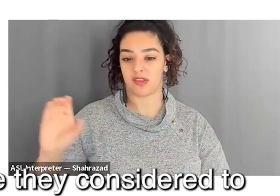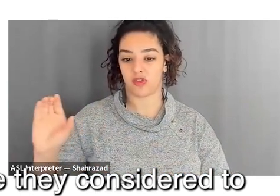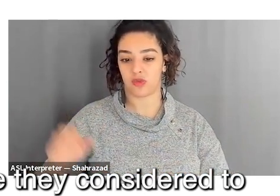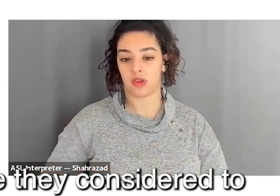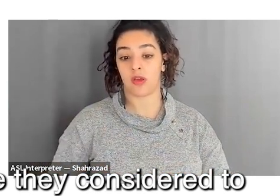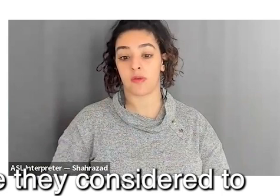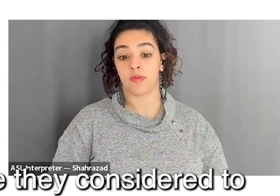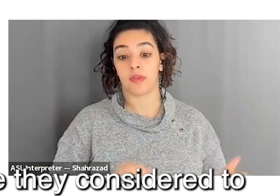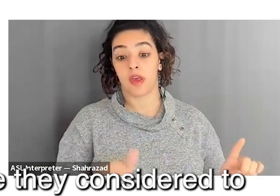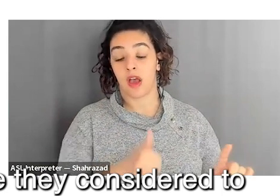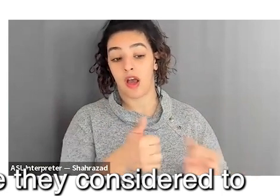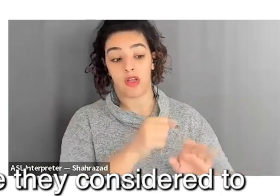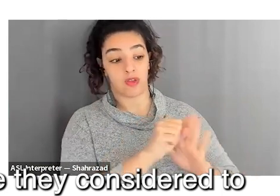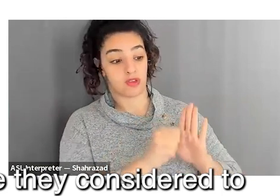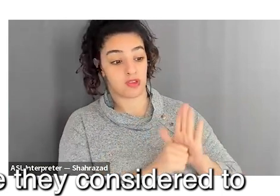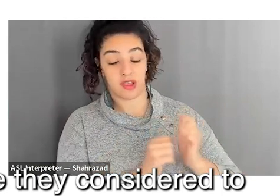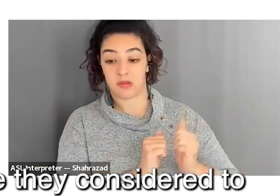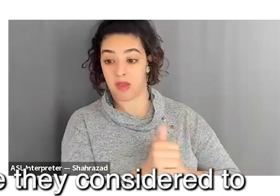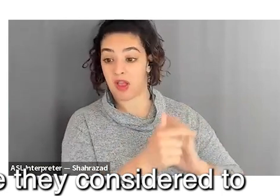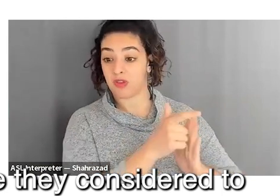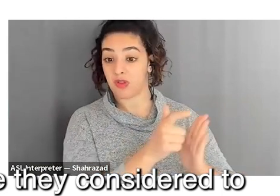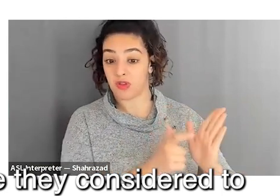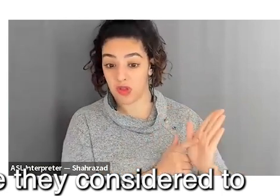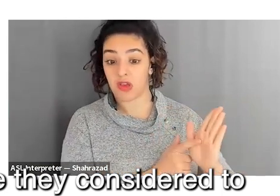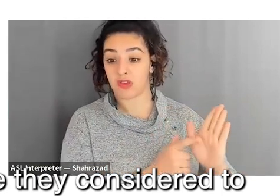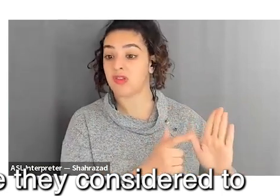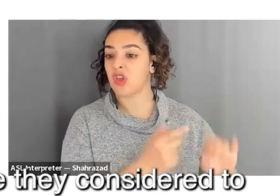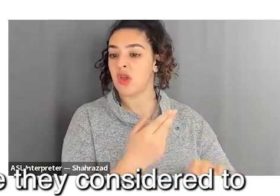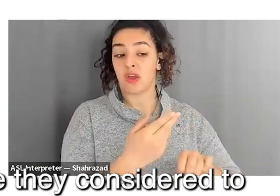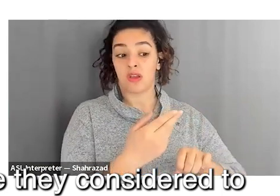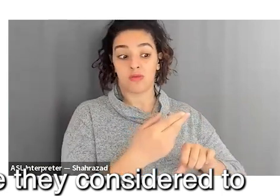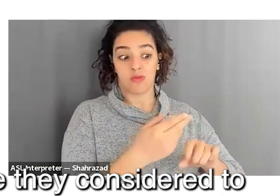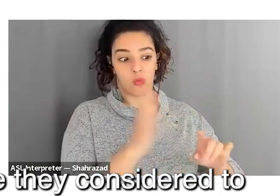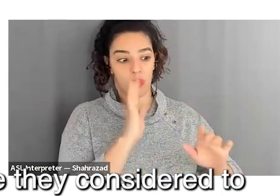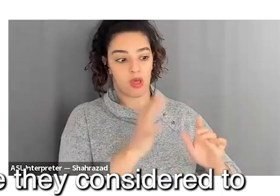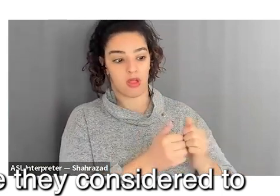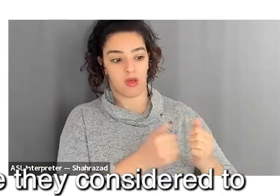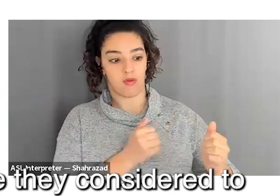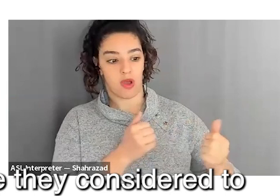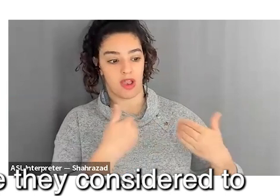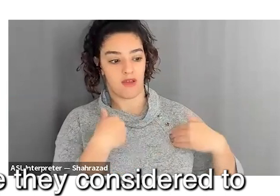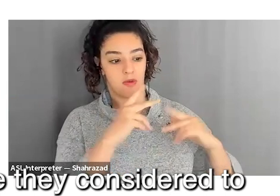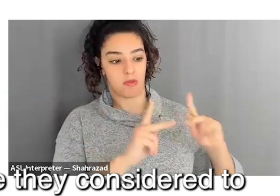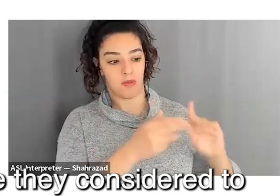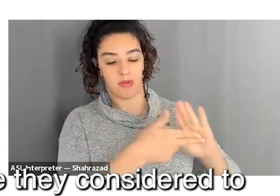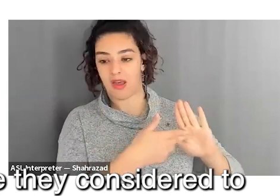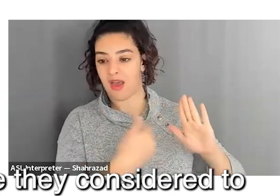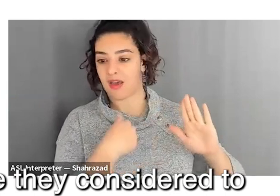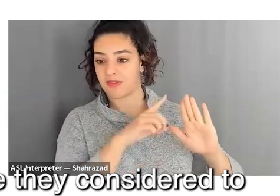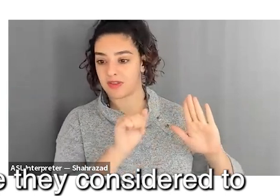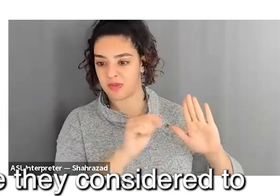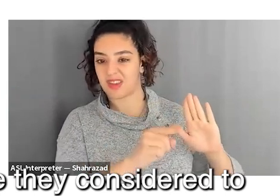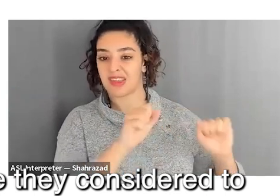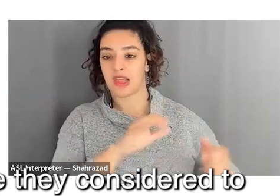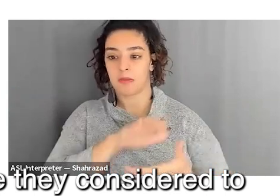prohibiting anyone they considered to have a genetic defect from marrying. To this day, while in some instances the law is